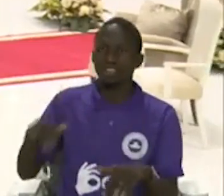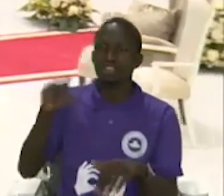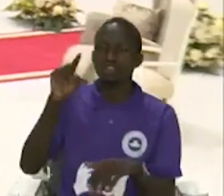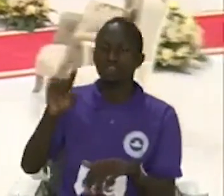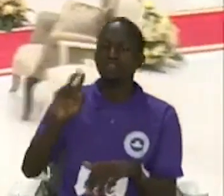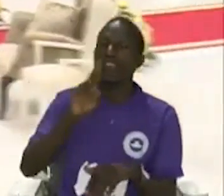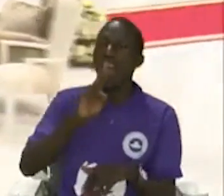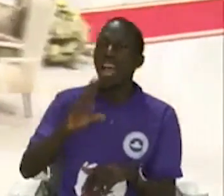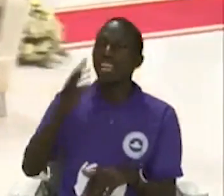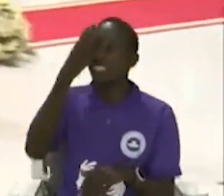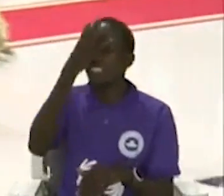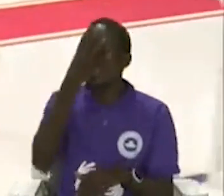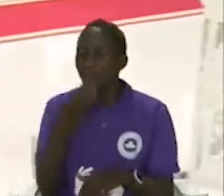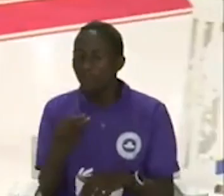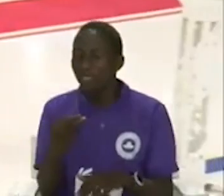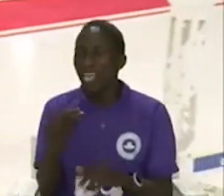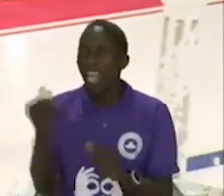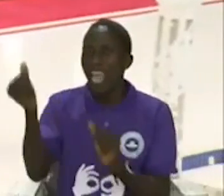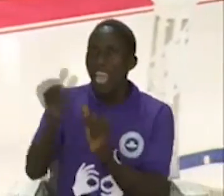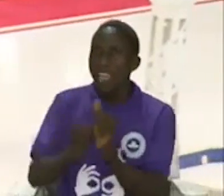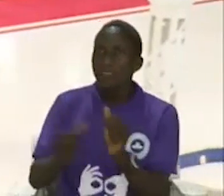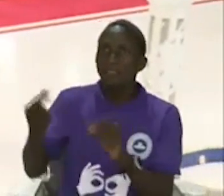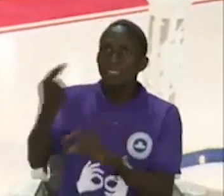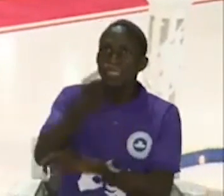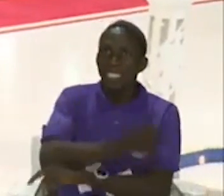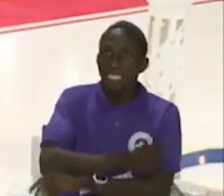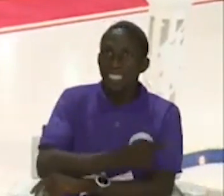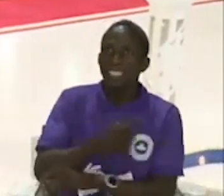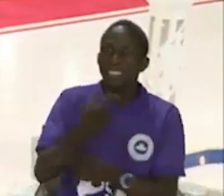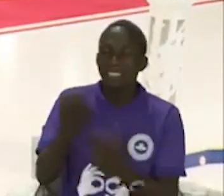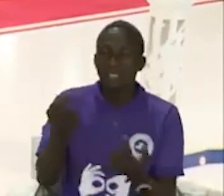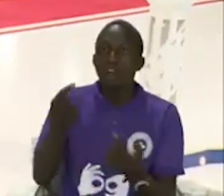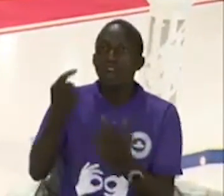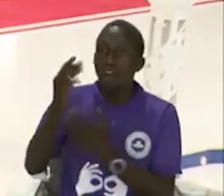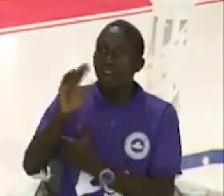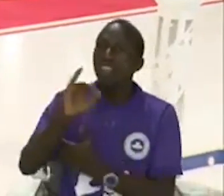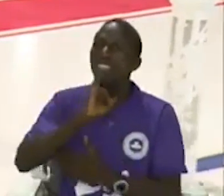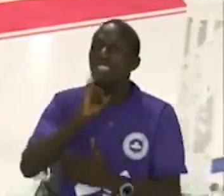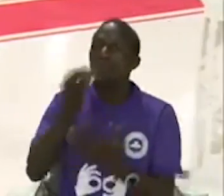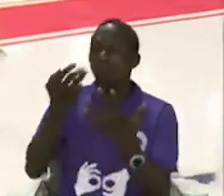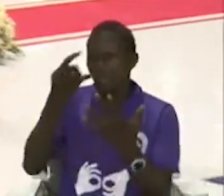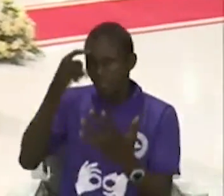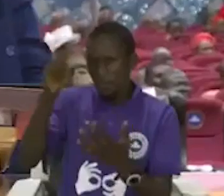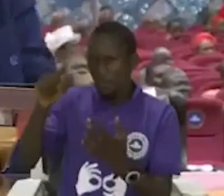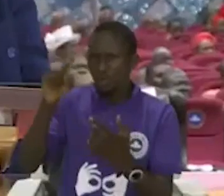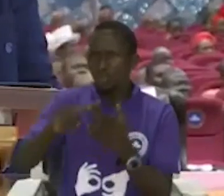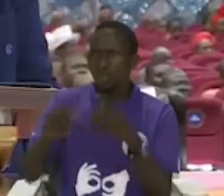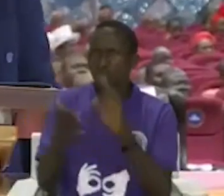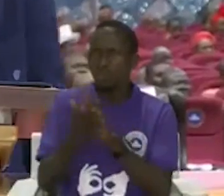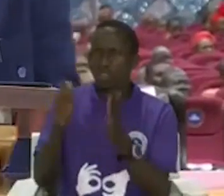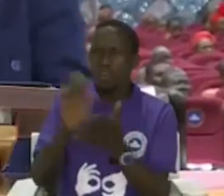and waking up every day, still in Potiphar's house, when God is waiting for you to become a prime minister.